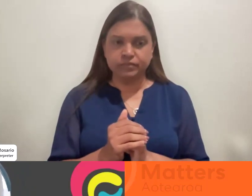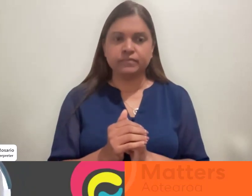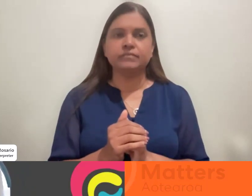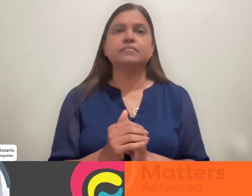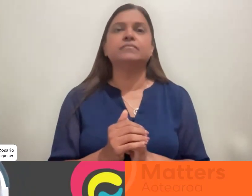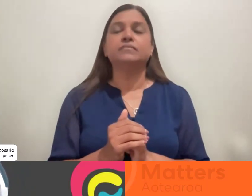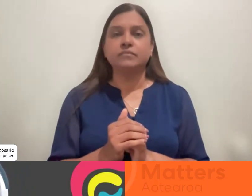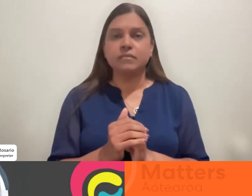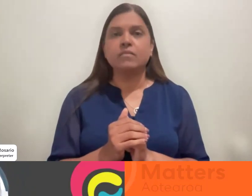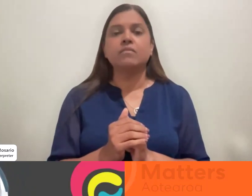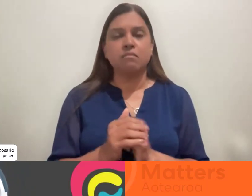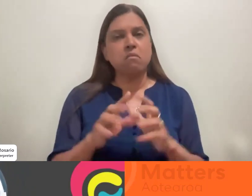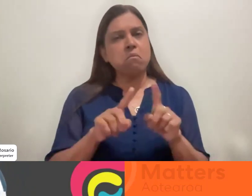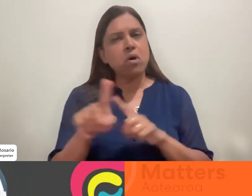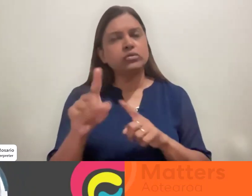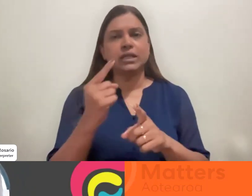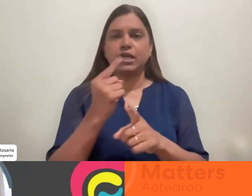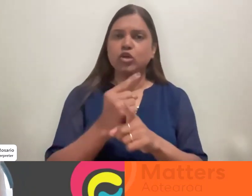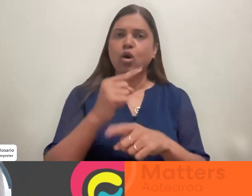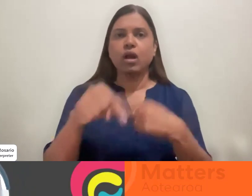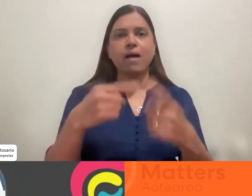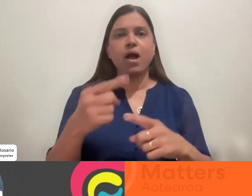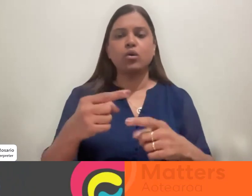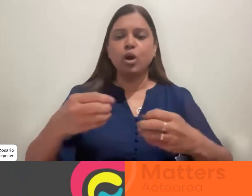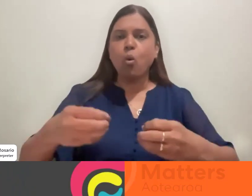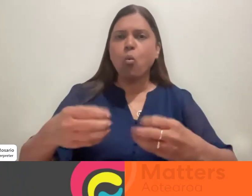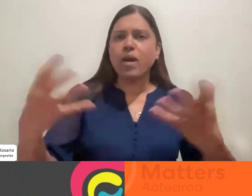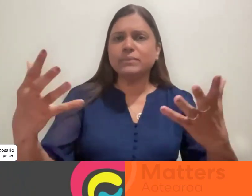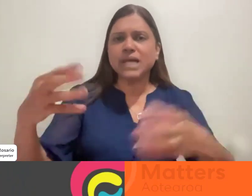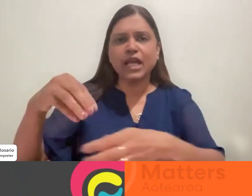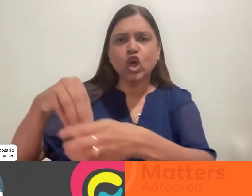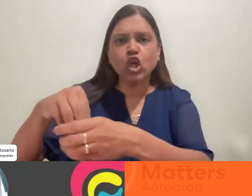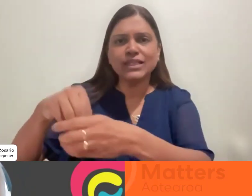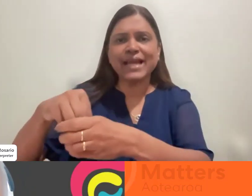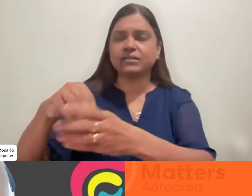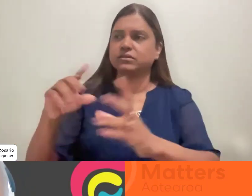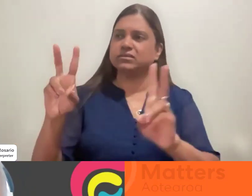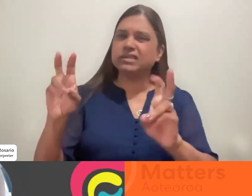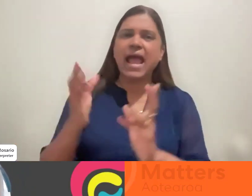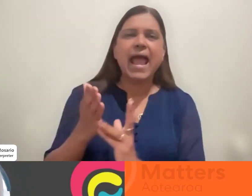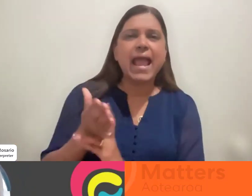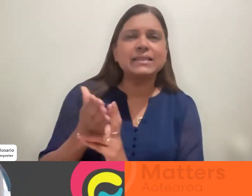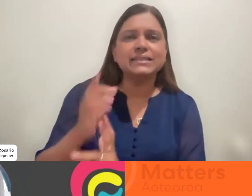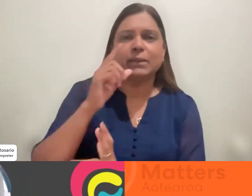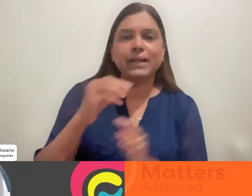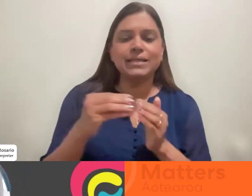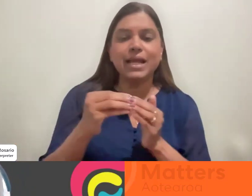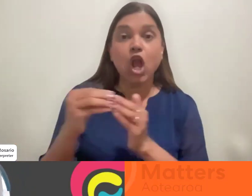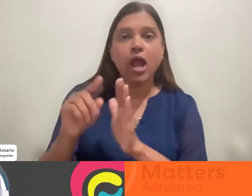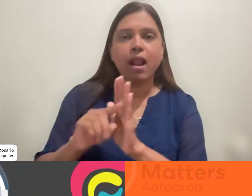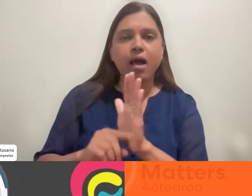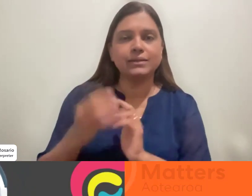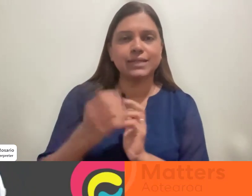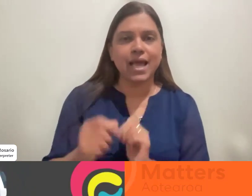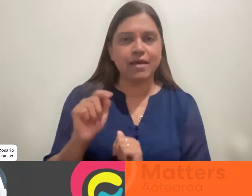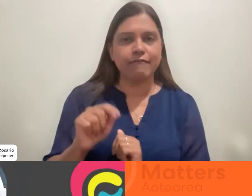fact, on the Web Content Accessibility Guidelines, which some of you will have heard of. But it's also more than that, because it